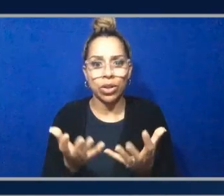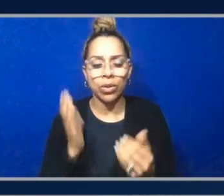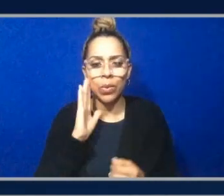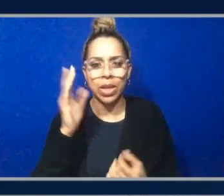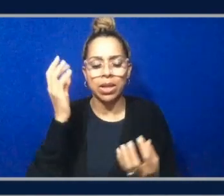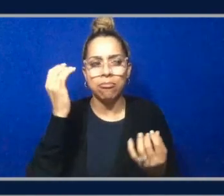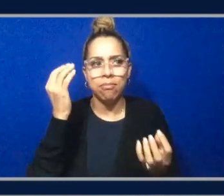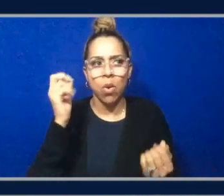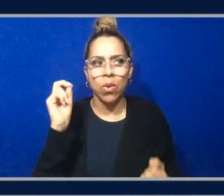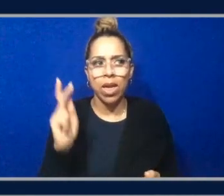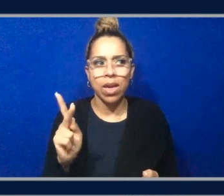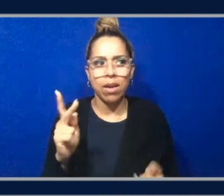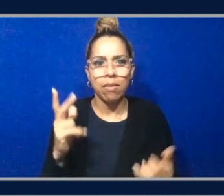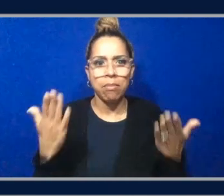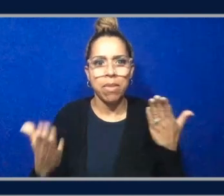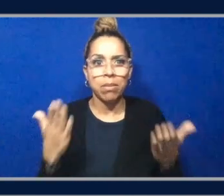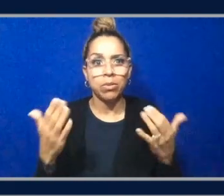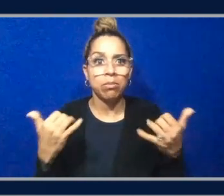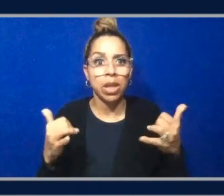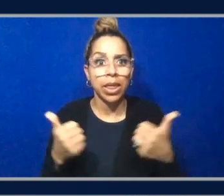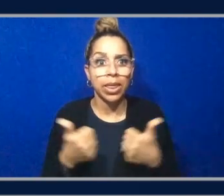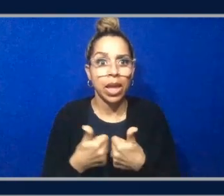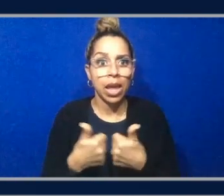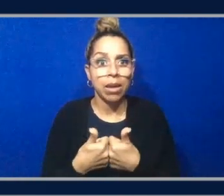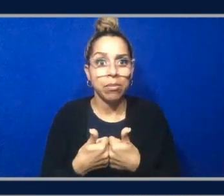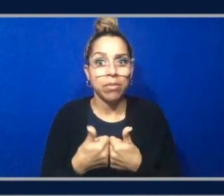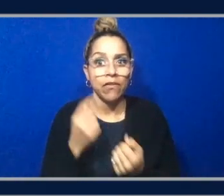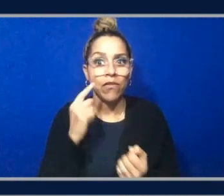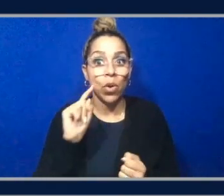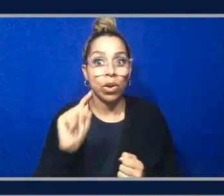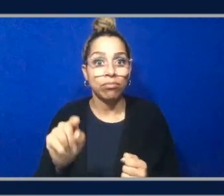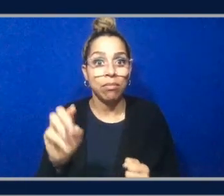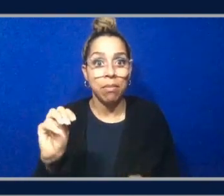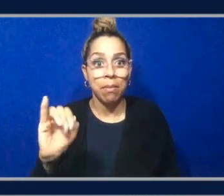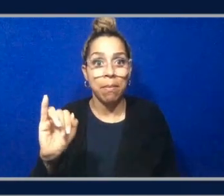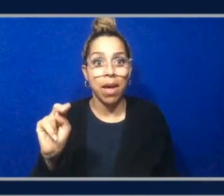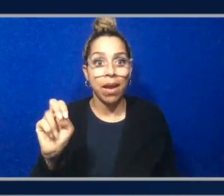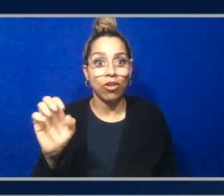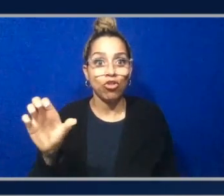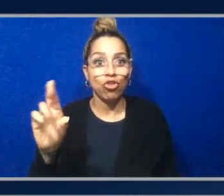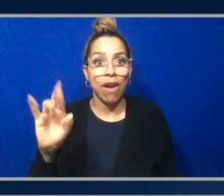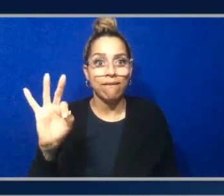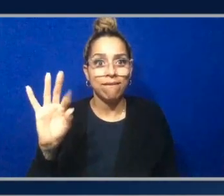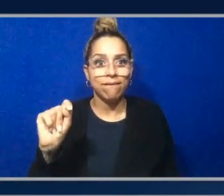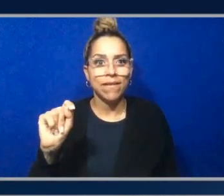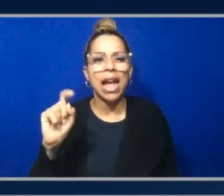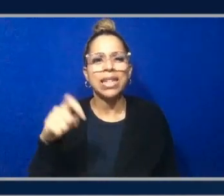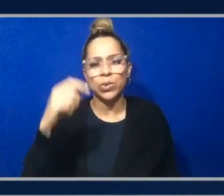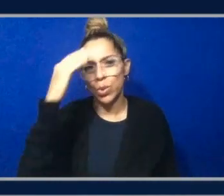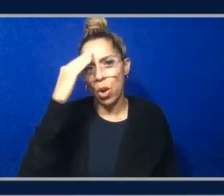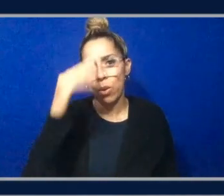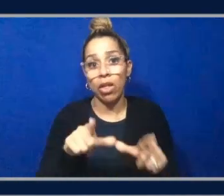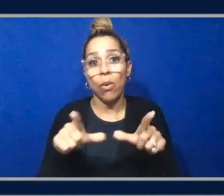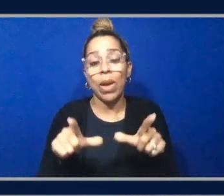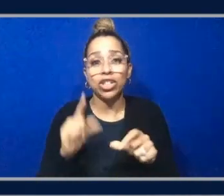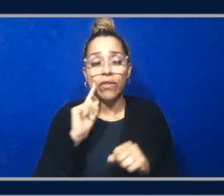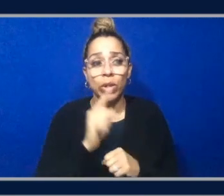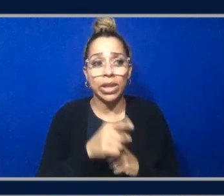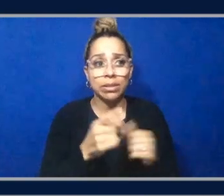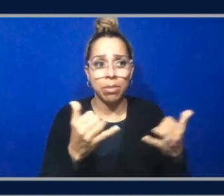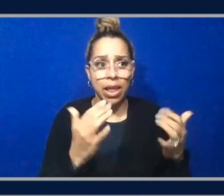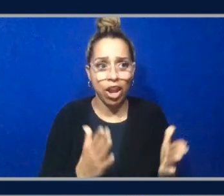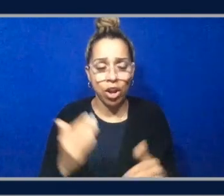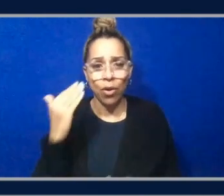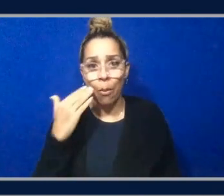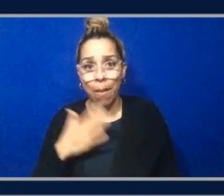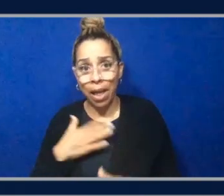maybe to play this game in Minecraft, Yeah. I will need to know the location of the player, maybe know mine, and